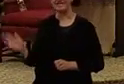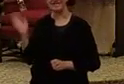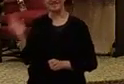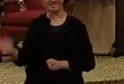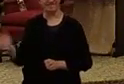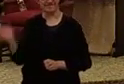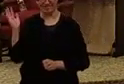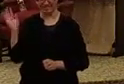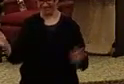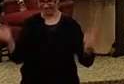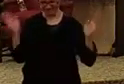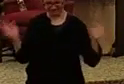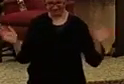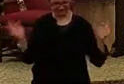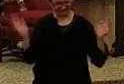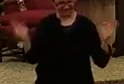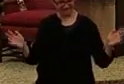Hallelujah.